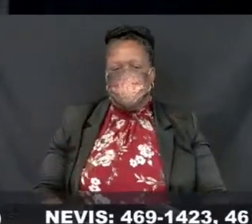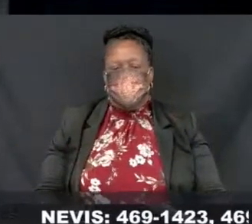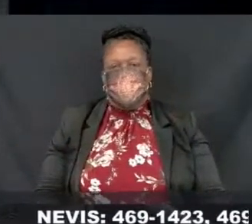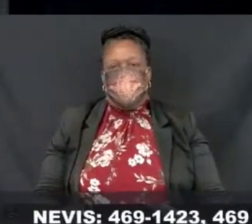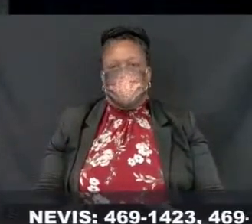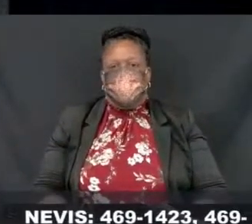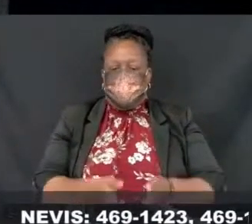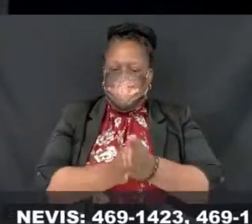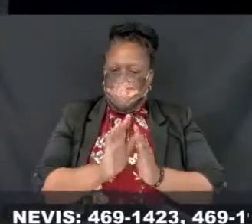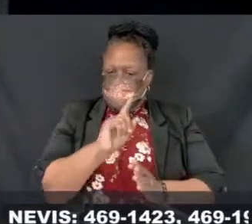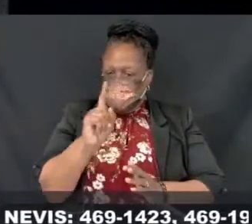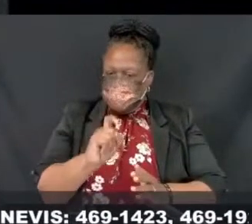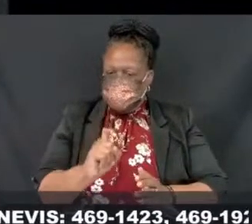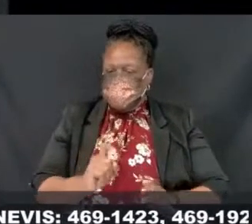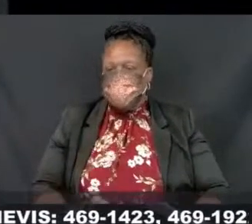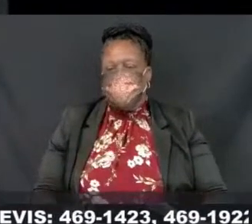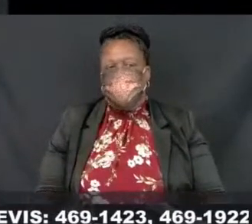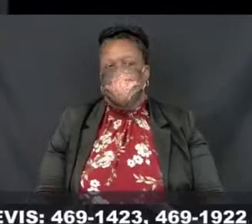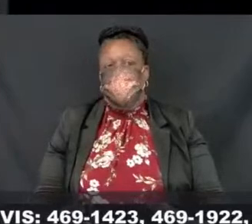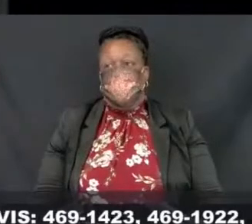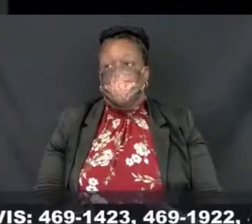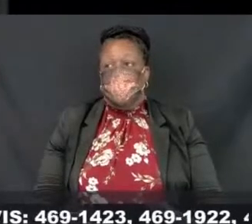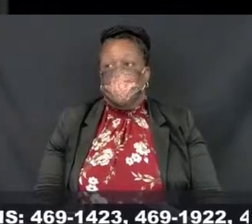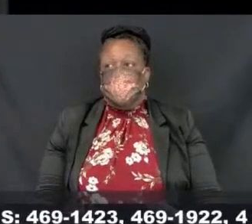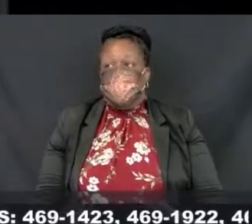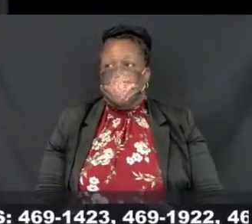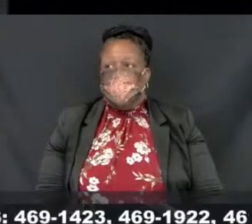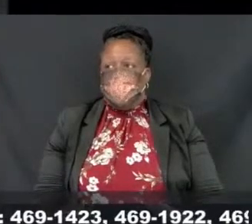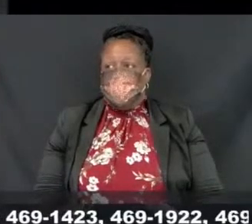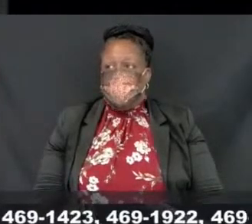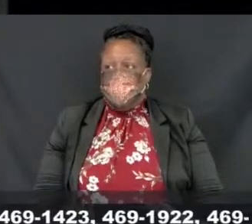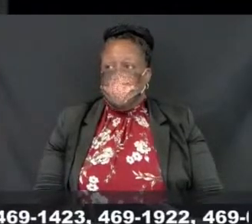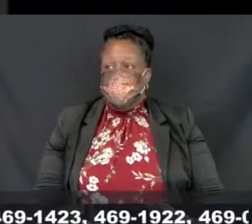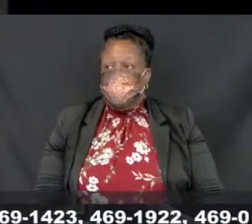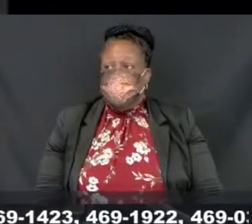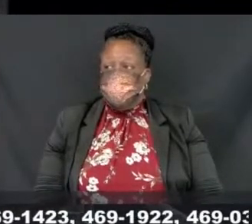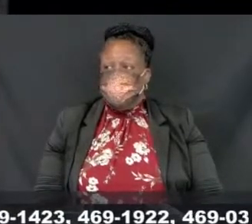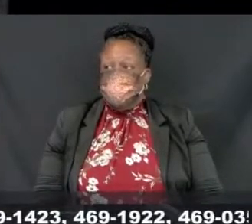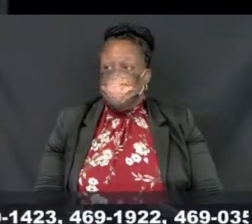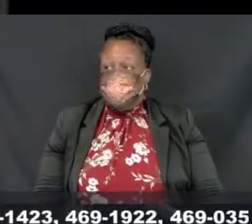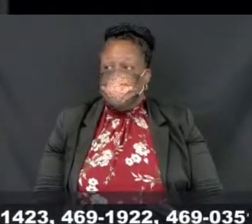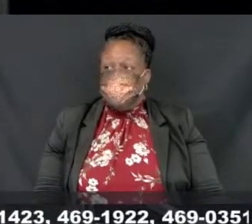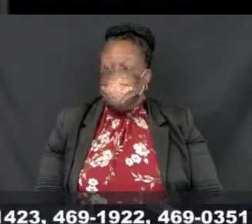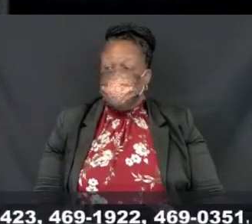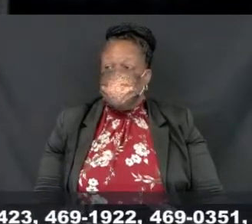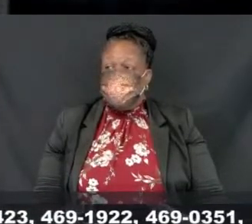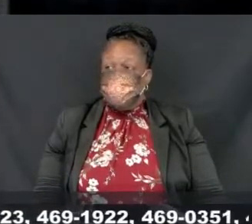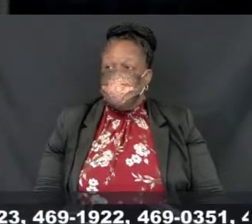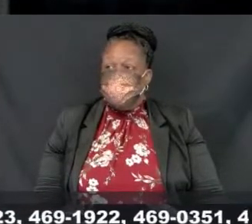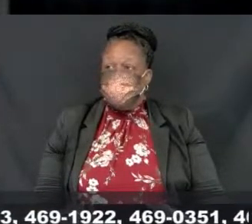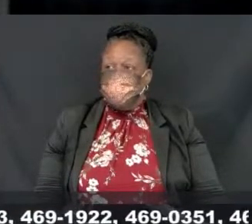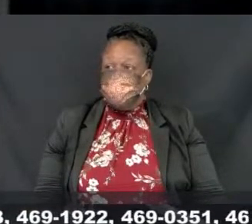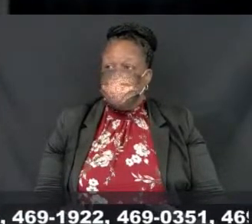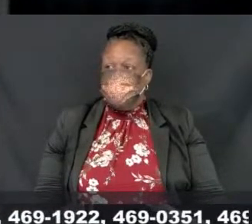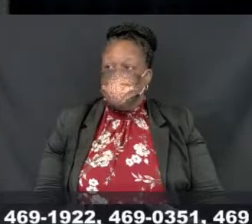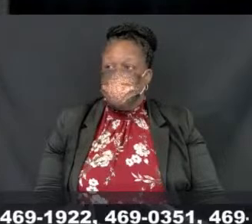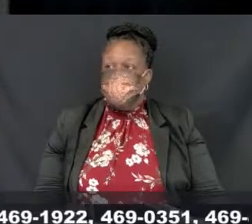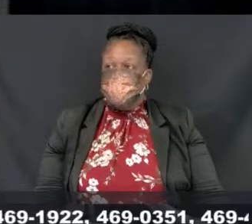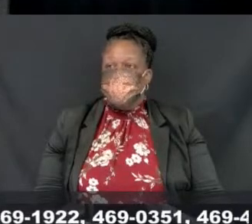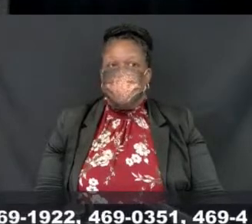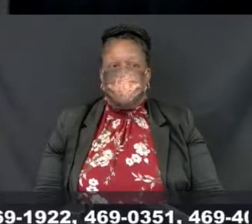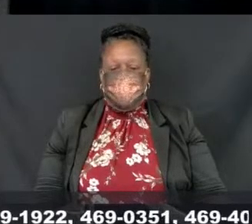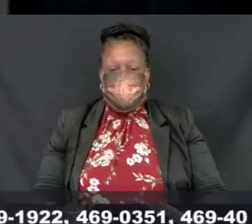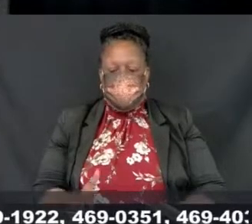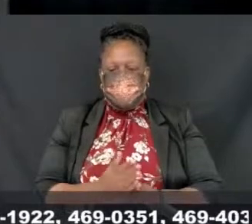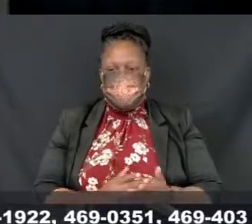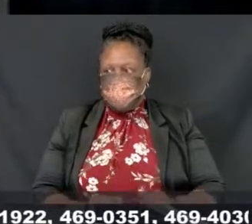Minister. I mean, they will call me later and they say, Mr. Sam, it's obvious, you really was able to get the Prime Minister to talk to me? Because,